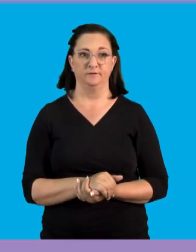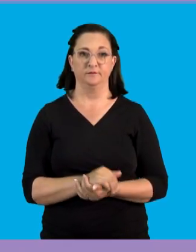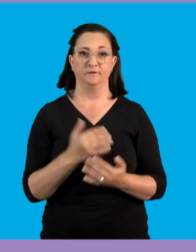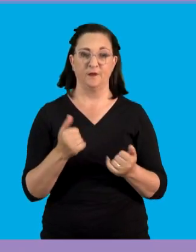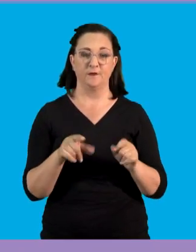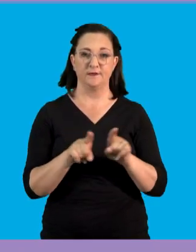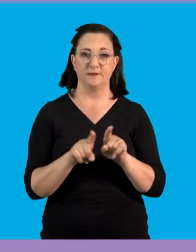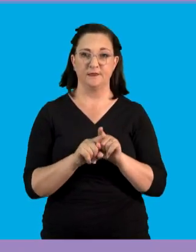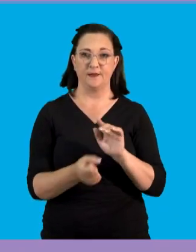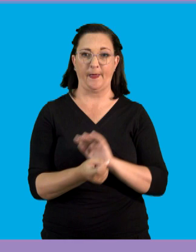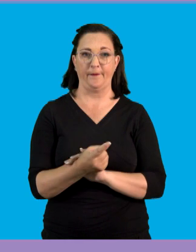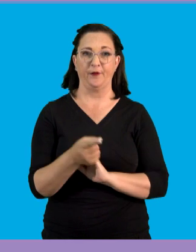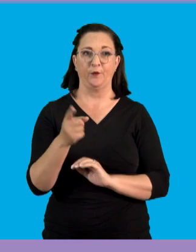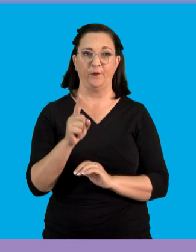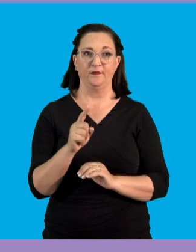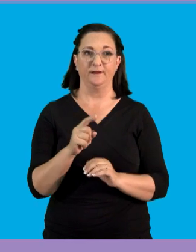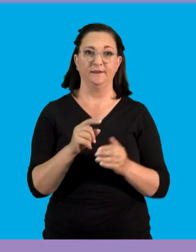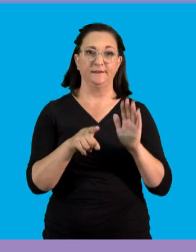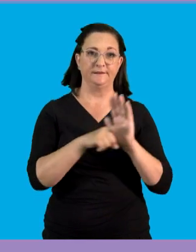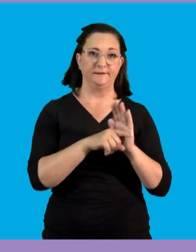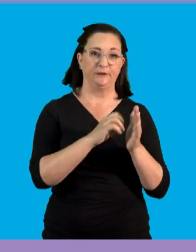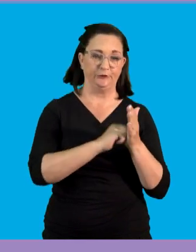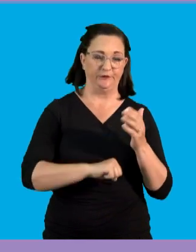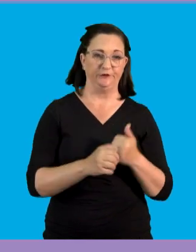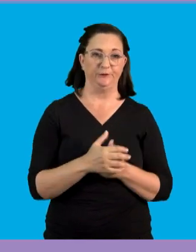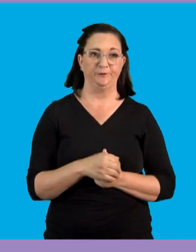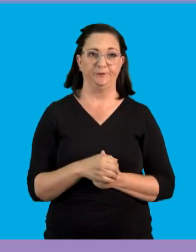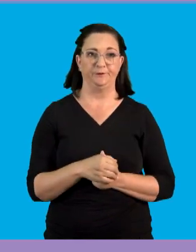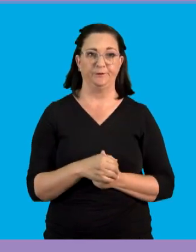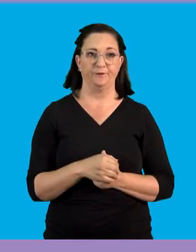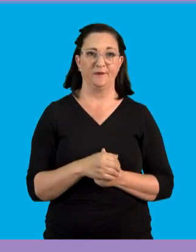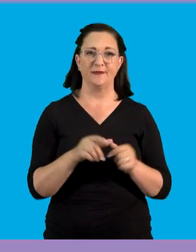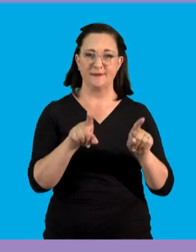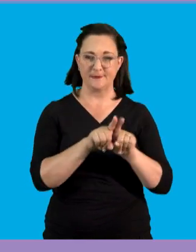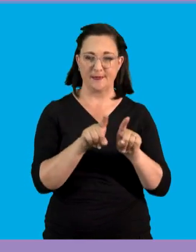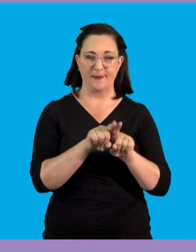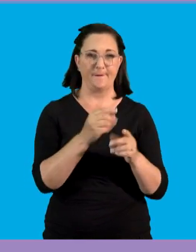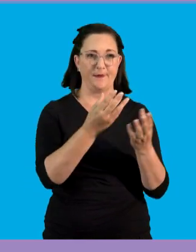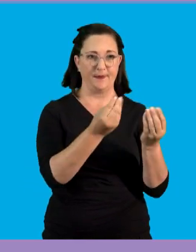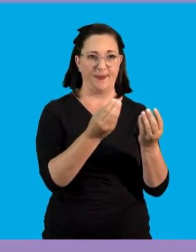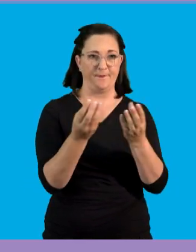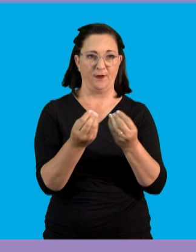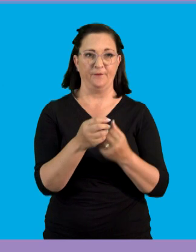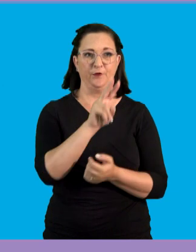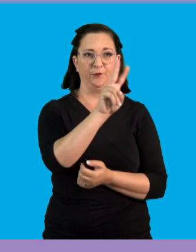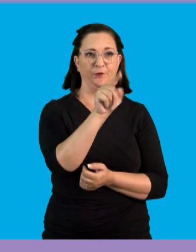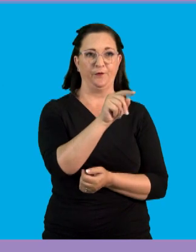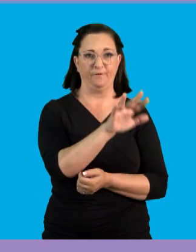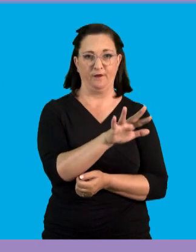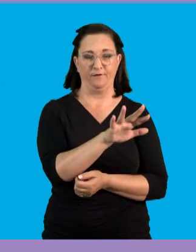The same thing happens when we are working with subtraction. So for example, I have the same number still. We have